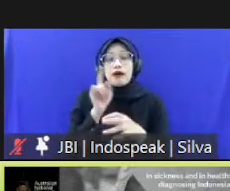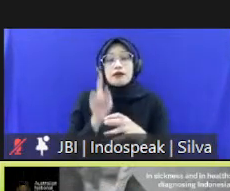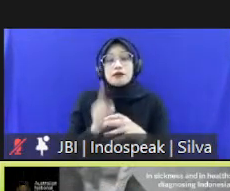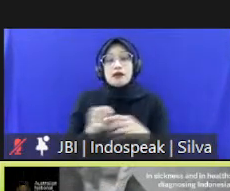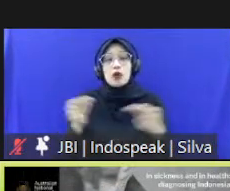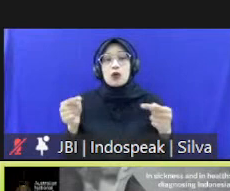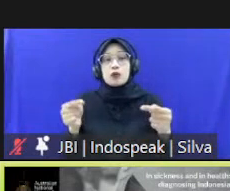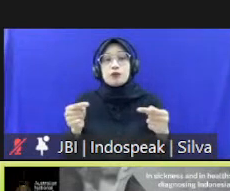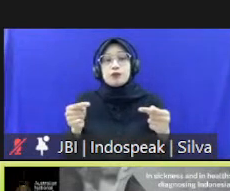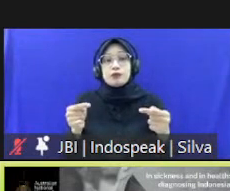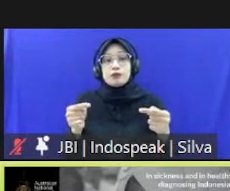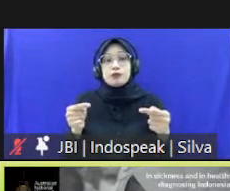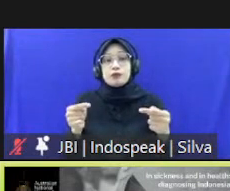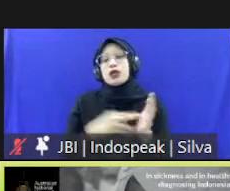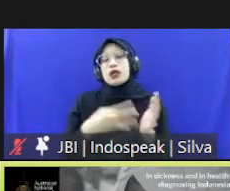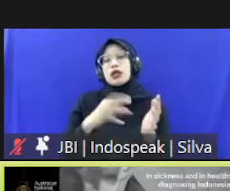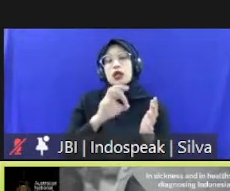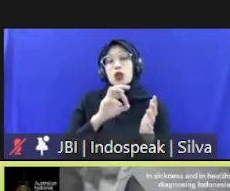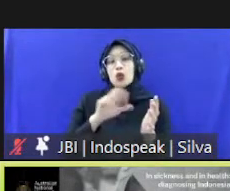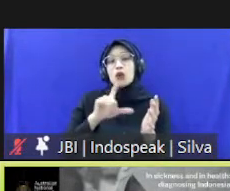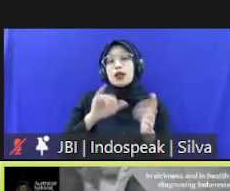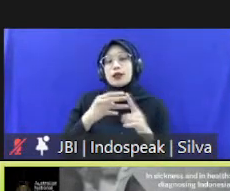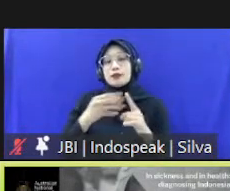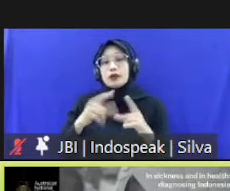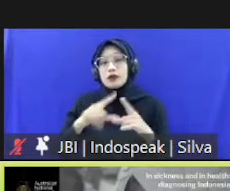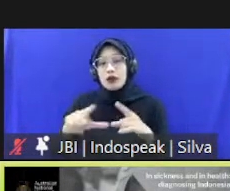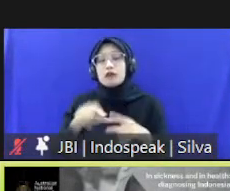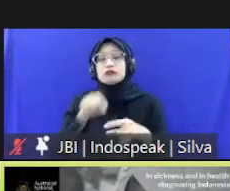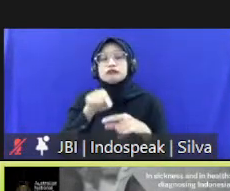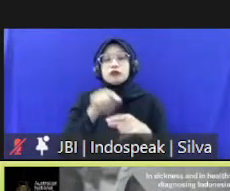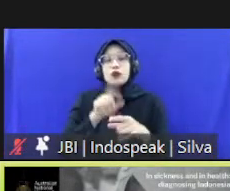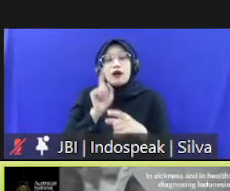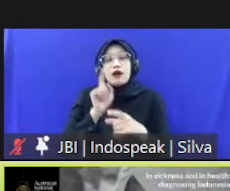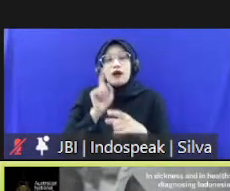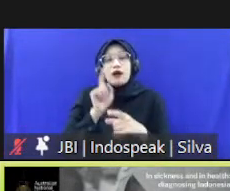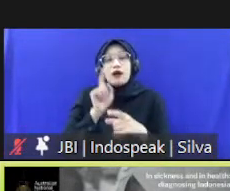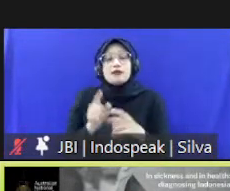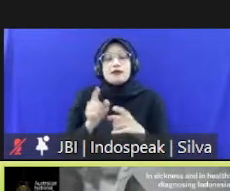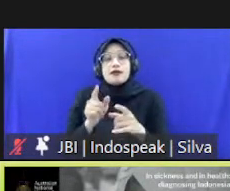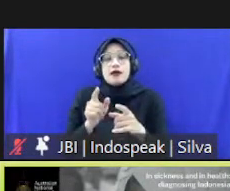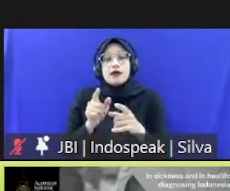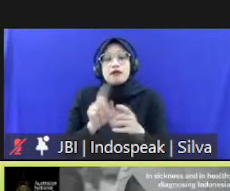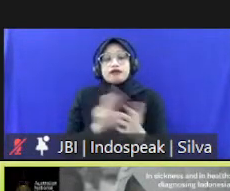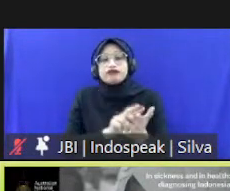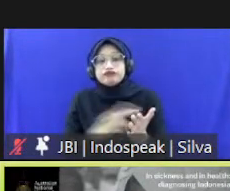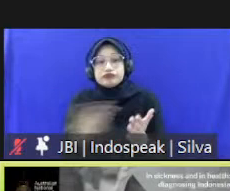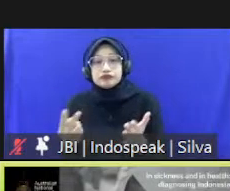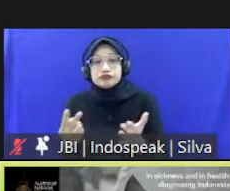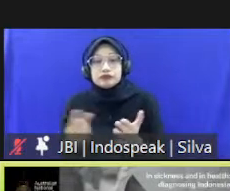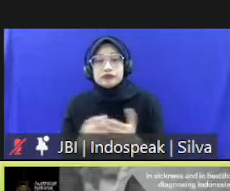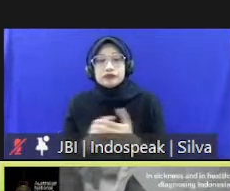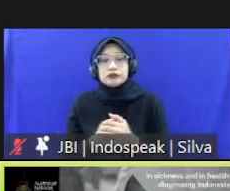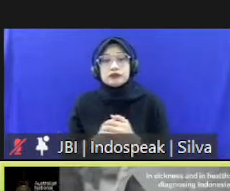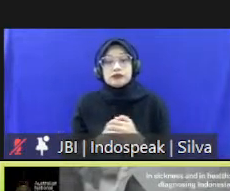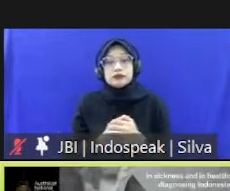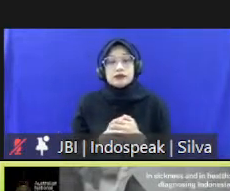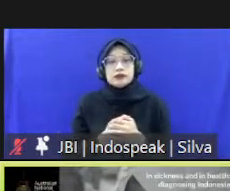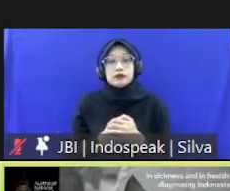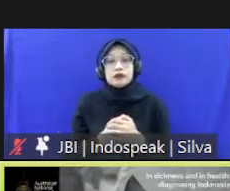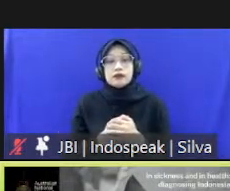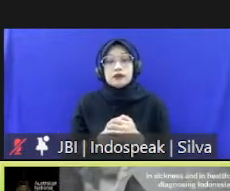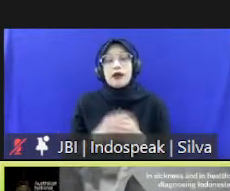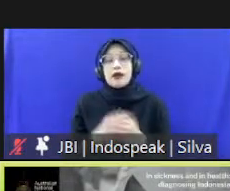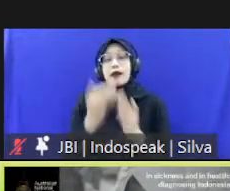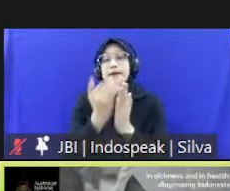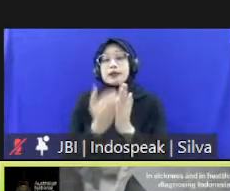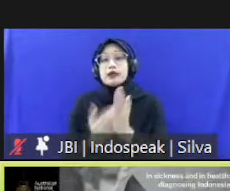really characterised or defined the nature of the reform agenda in Indonesia. There have been neoliberal components, but by and large, they were